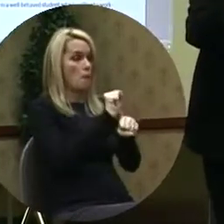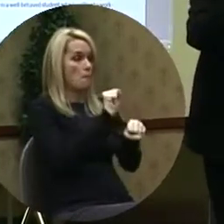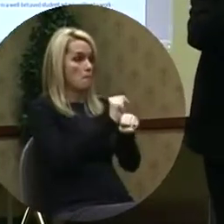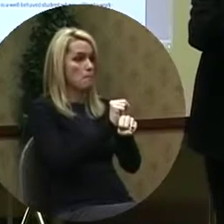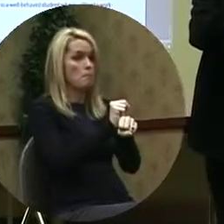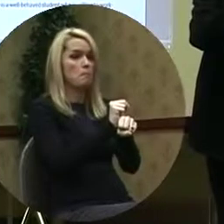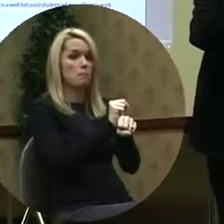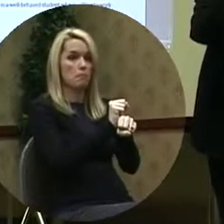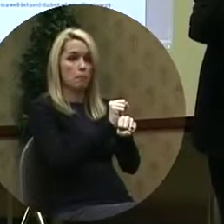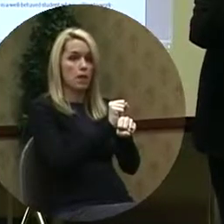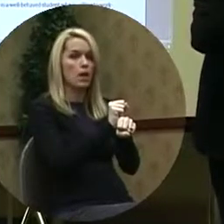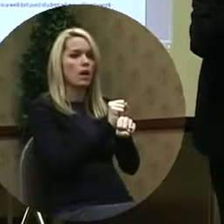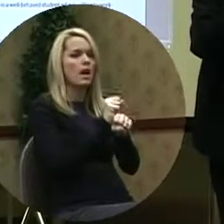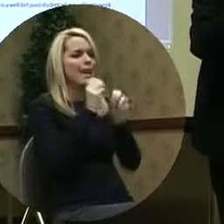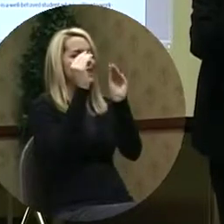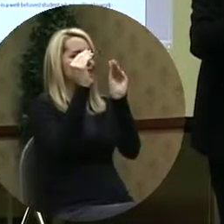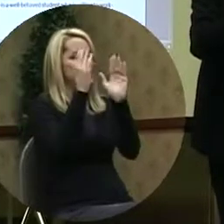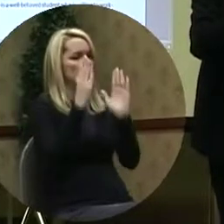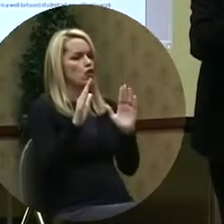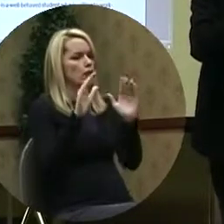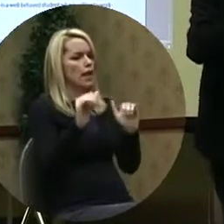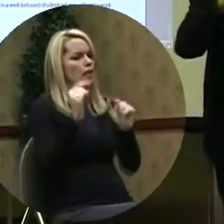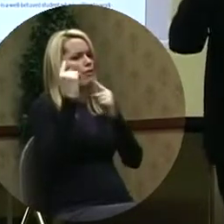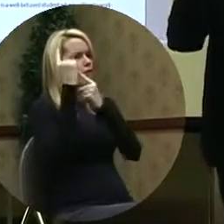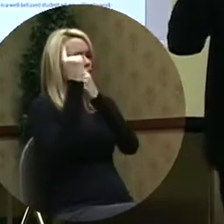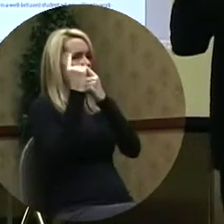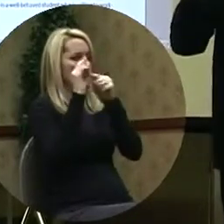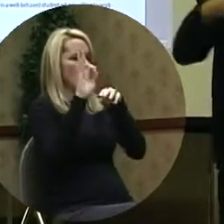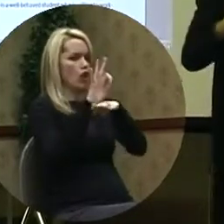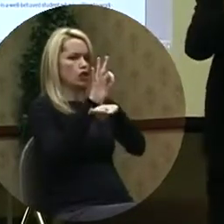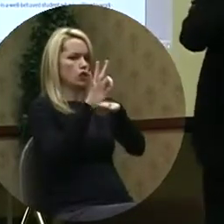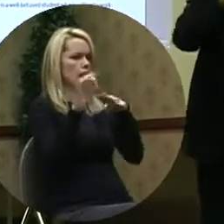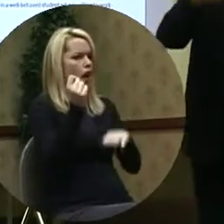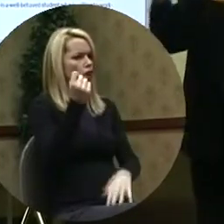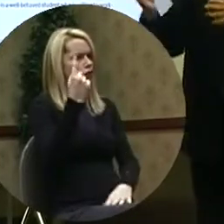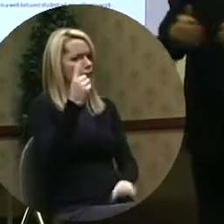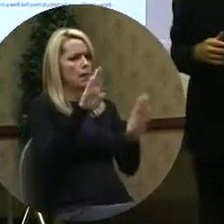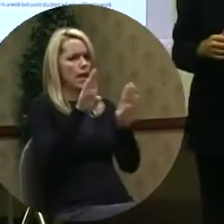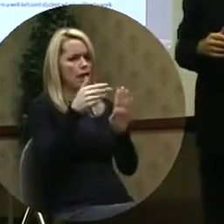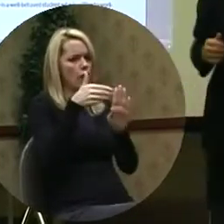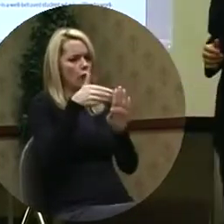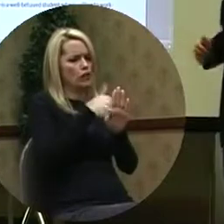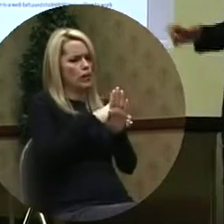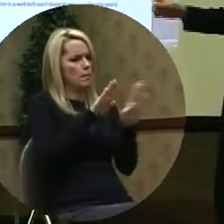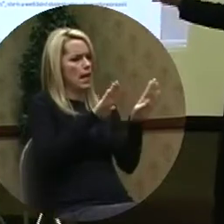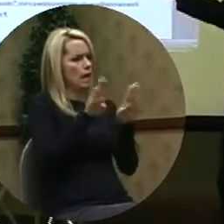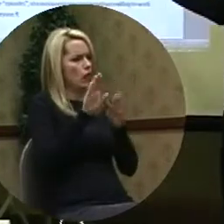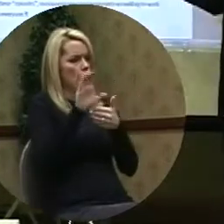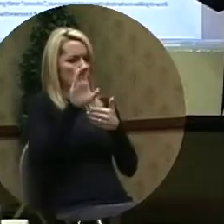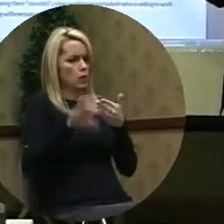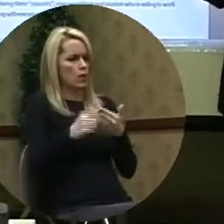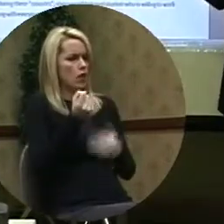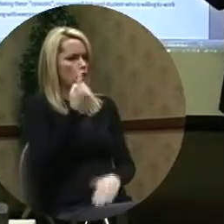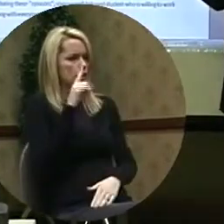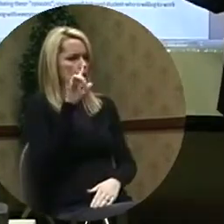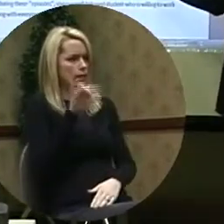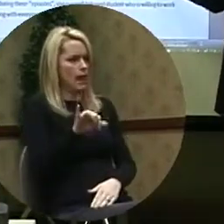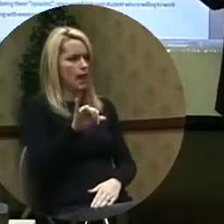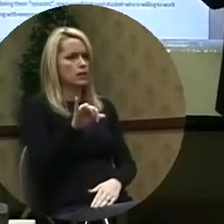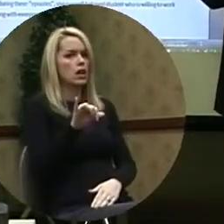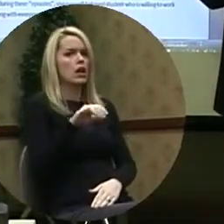you also have a teacher who is able to think functionally about behavior and understands this antecedent behavior consequences piece. You're going to be able to